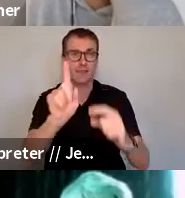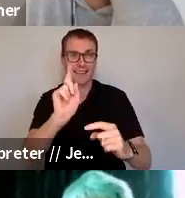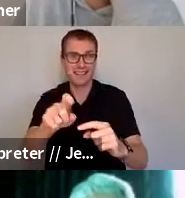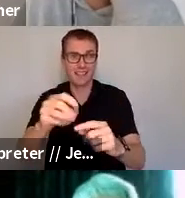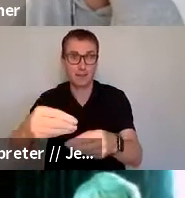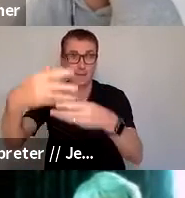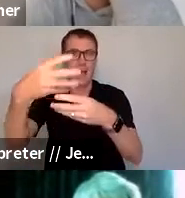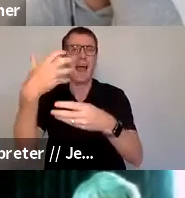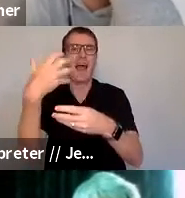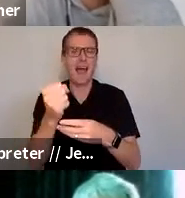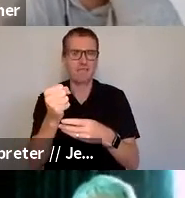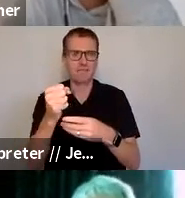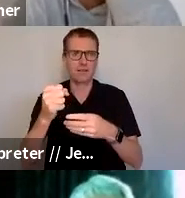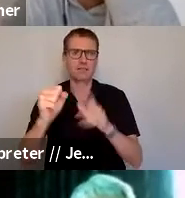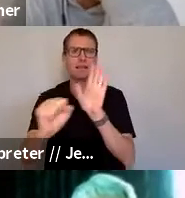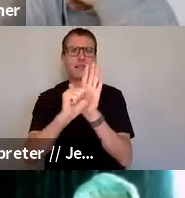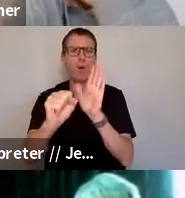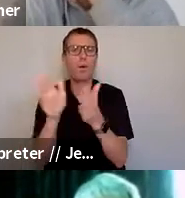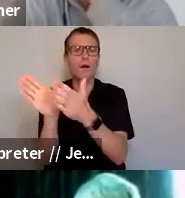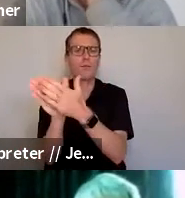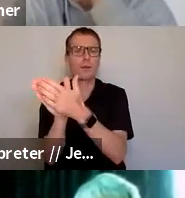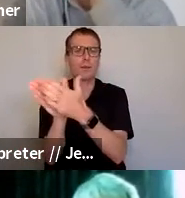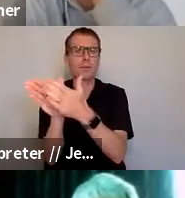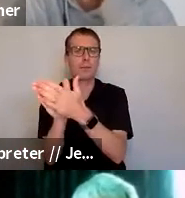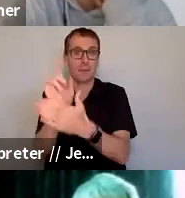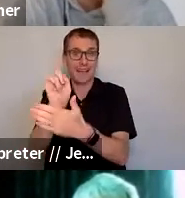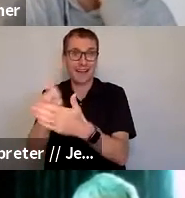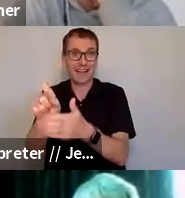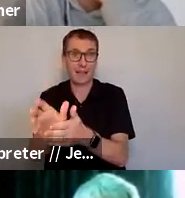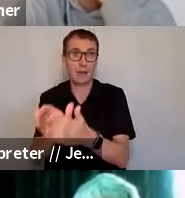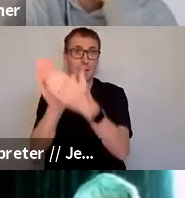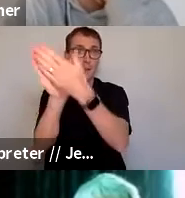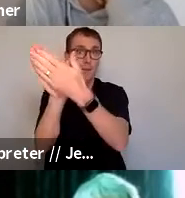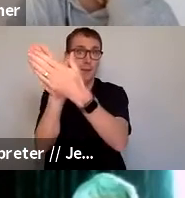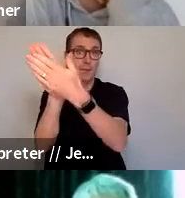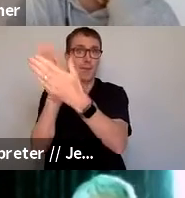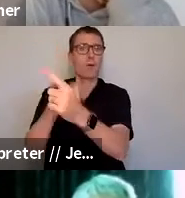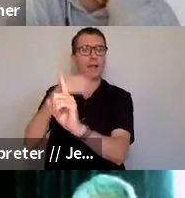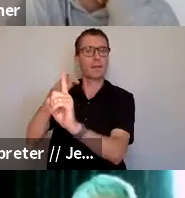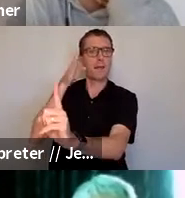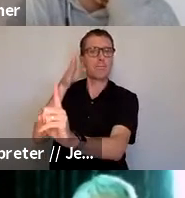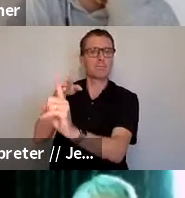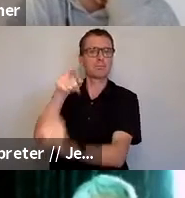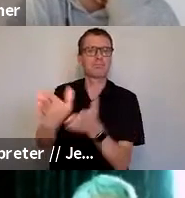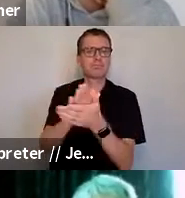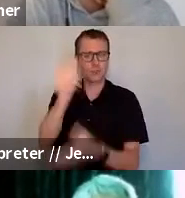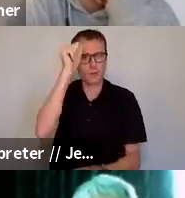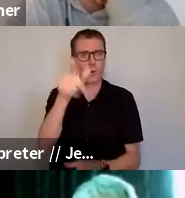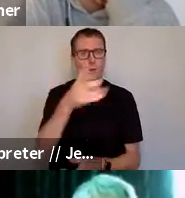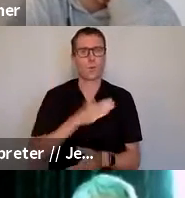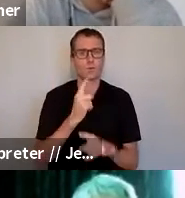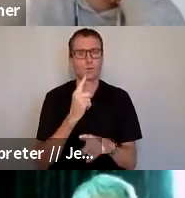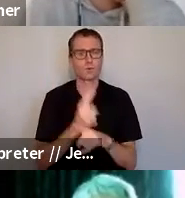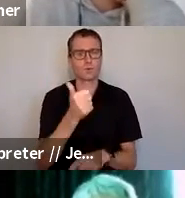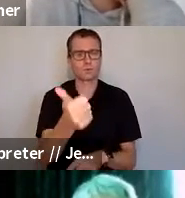the conversation. If you press that button and we fail to see it because there's so many people